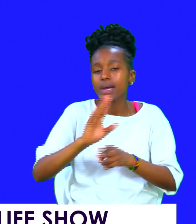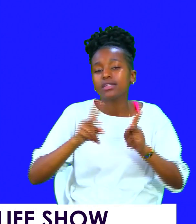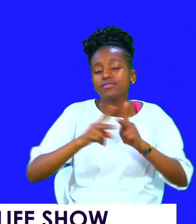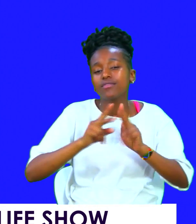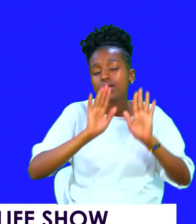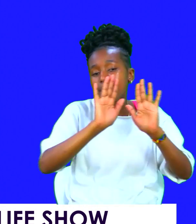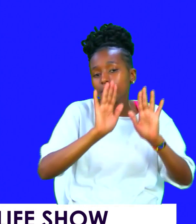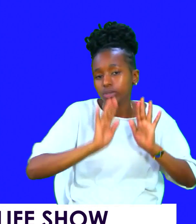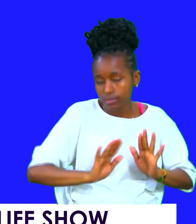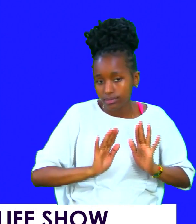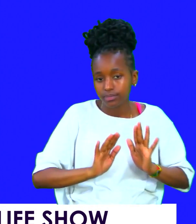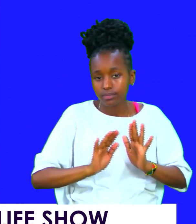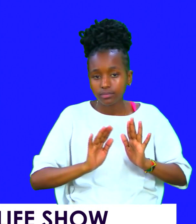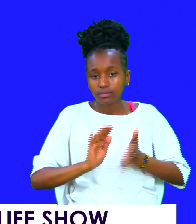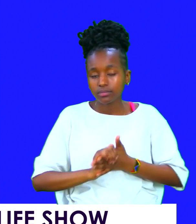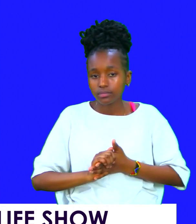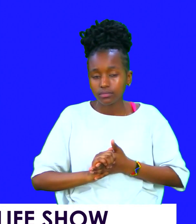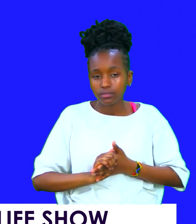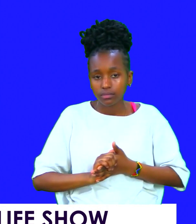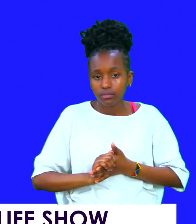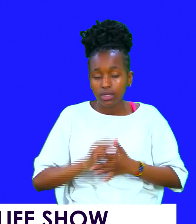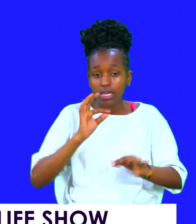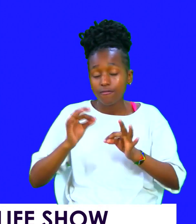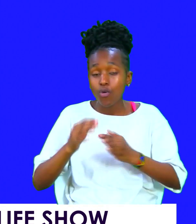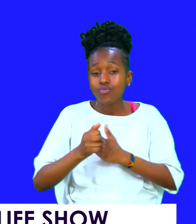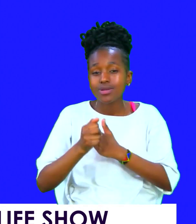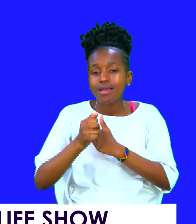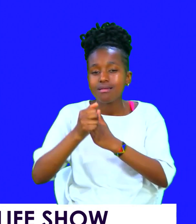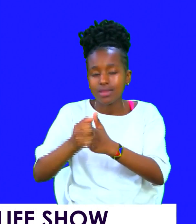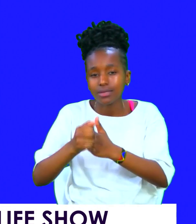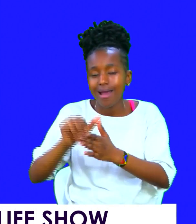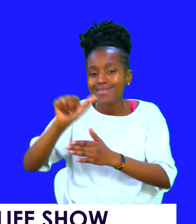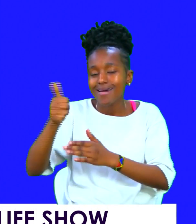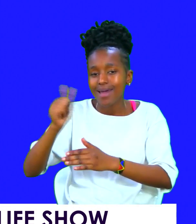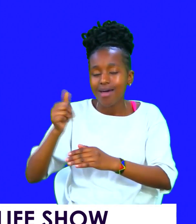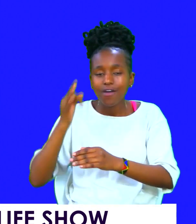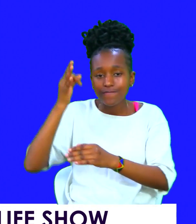The leading of the generations behind you.